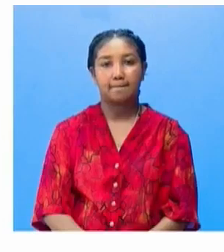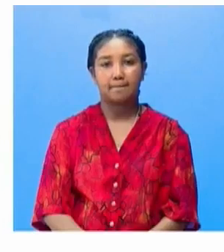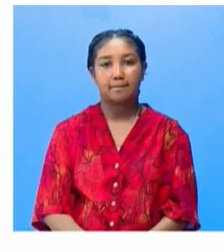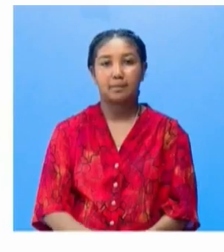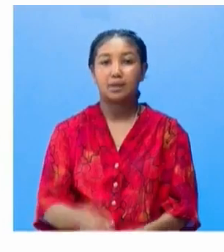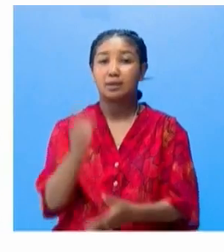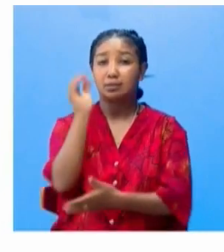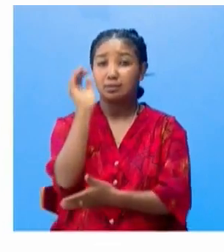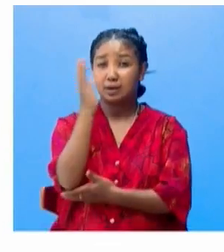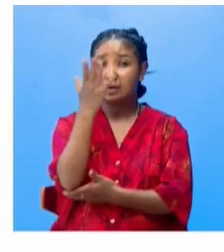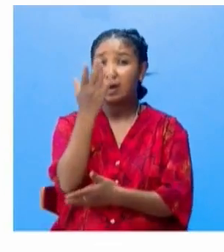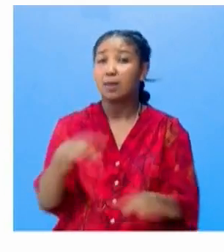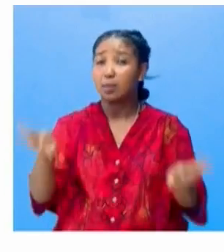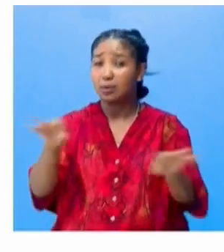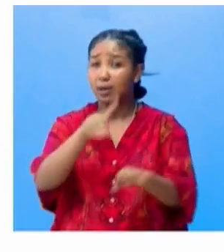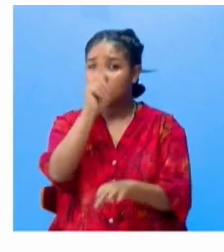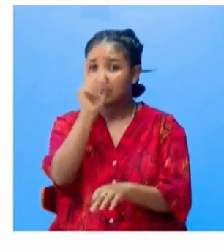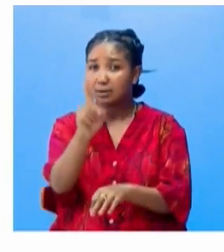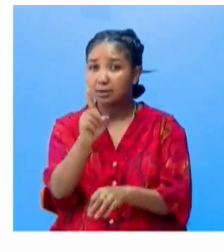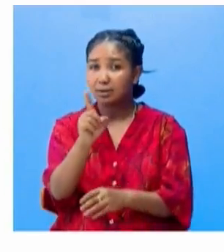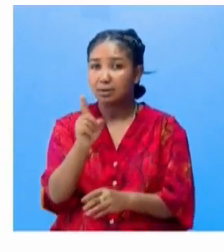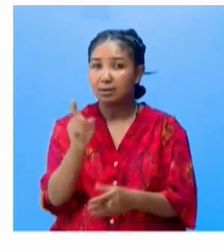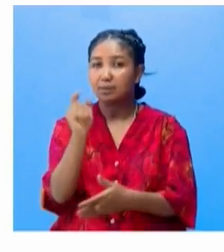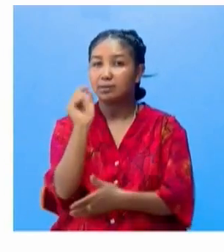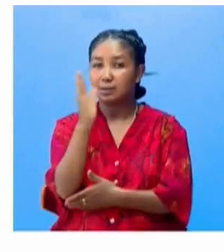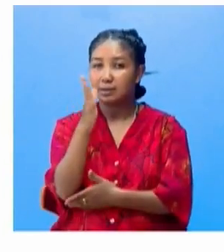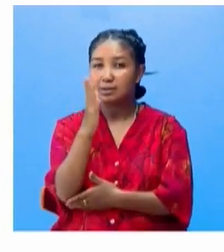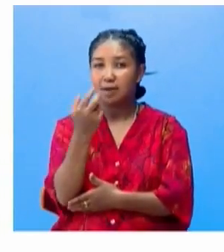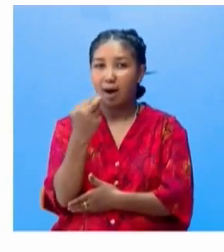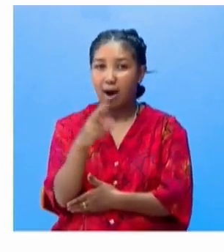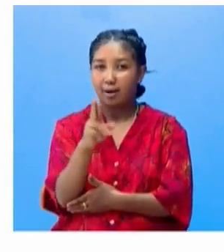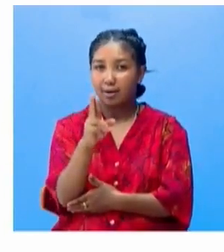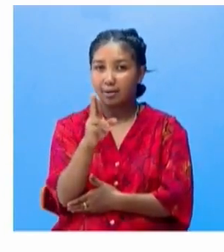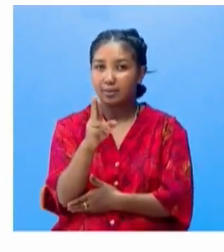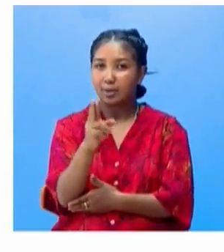trees are important? Trees are